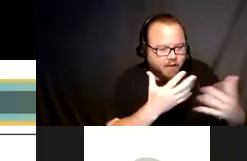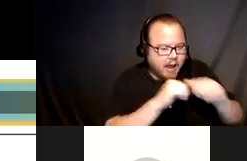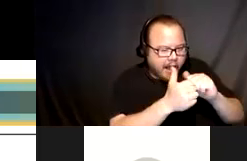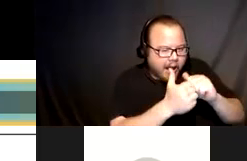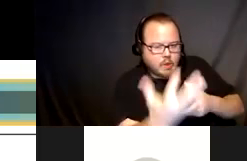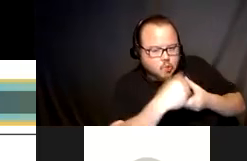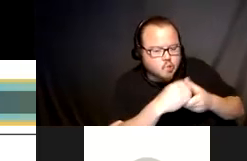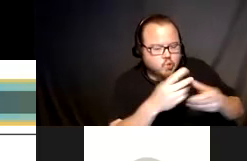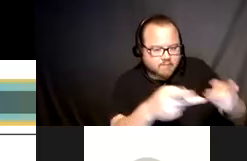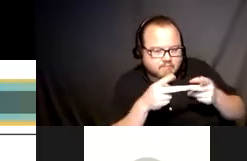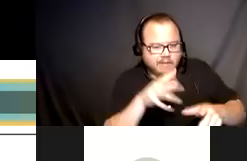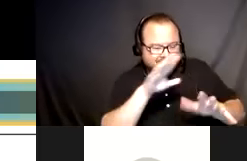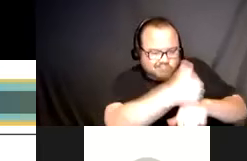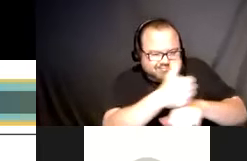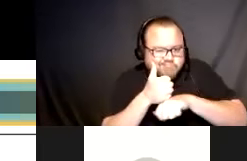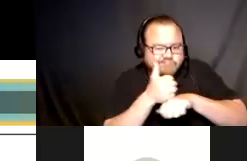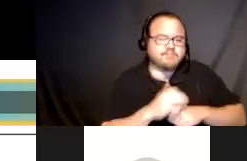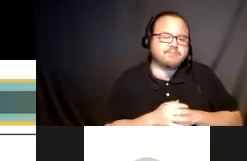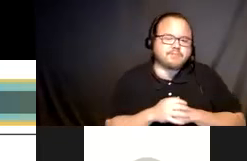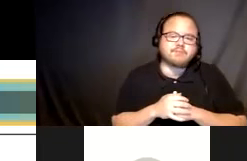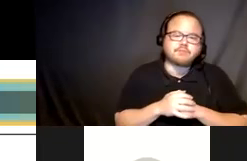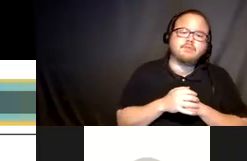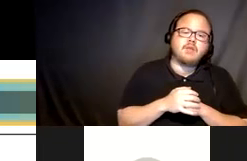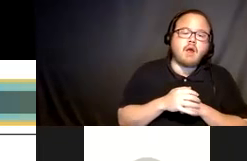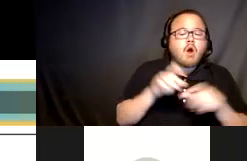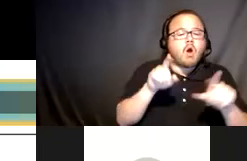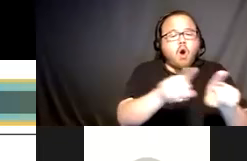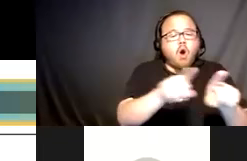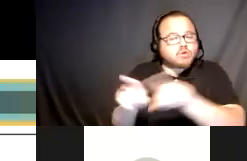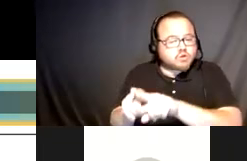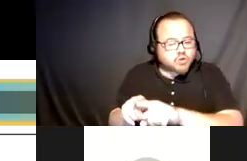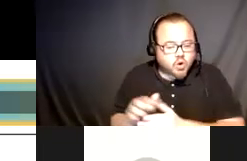welcoming spaces on campuses. We also